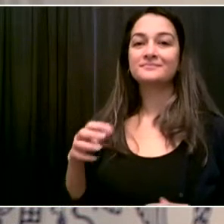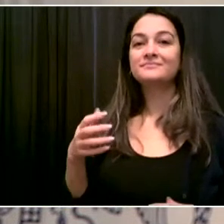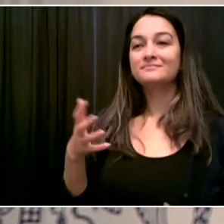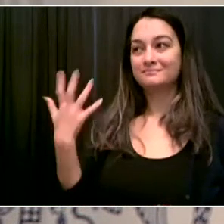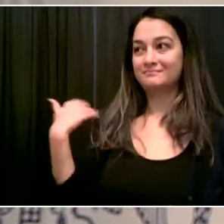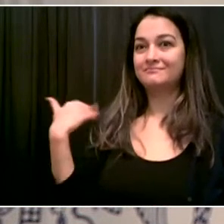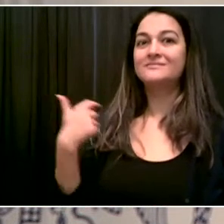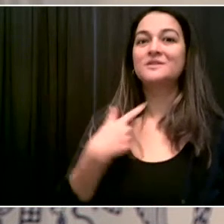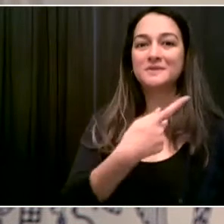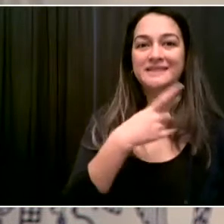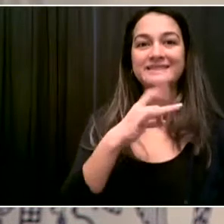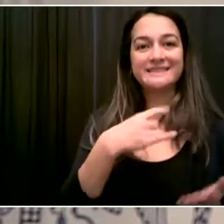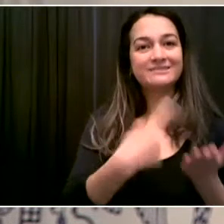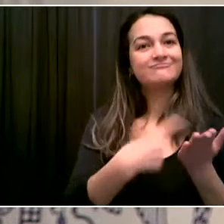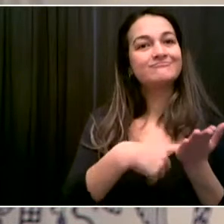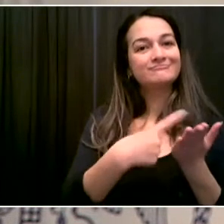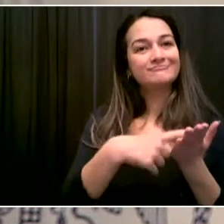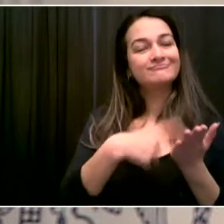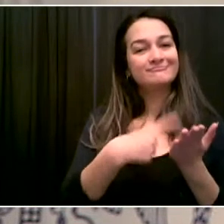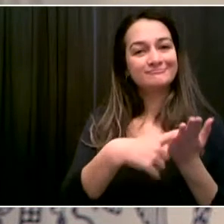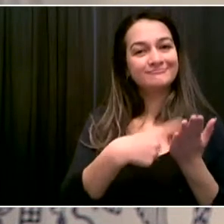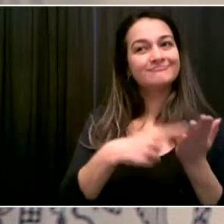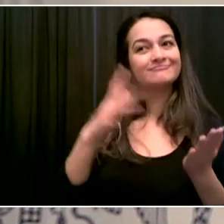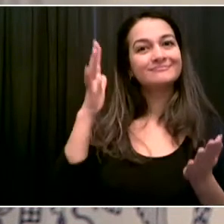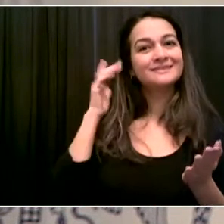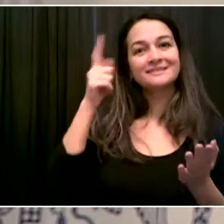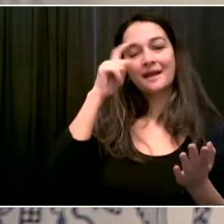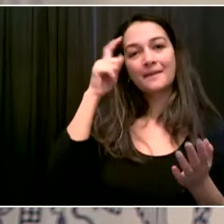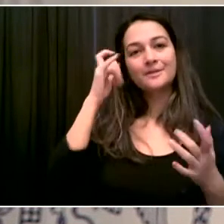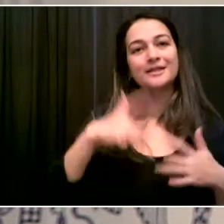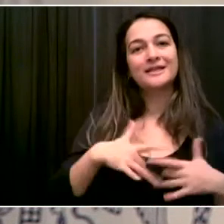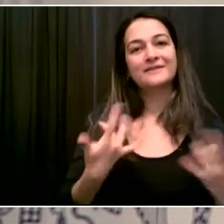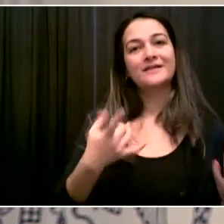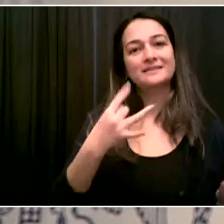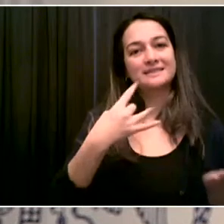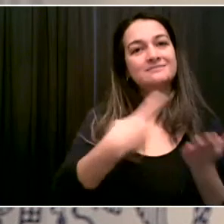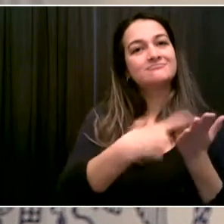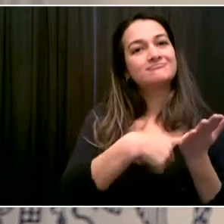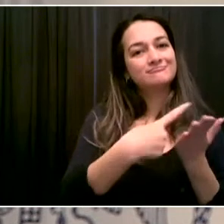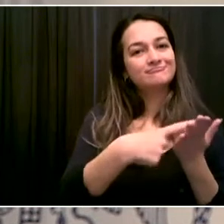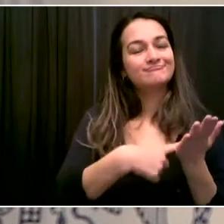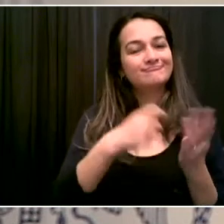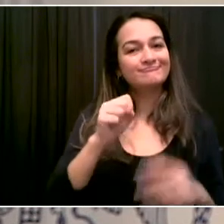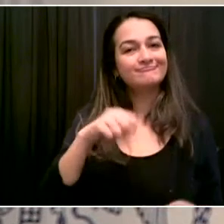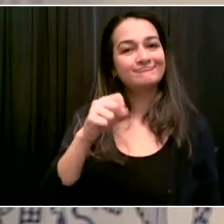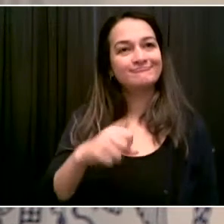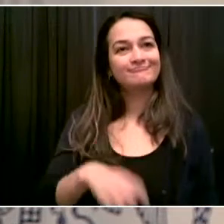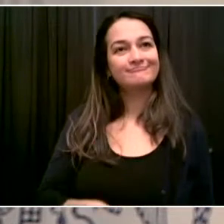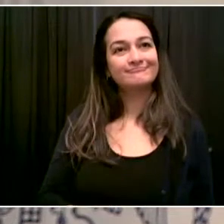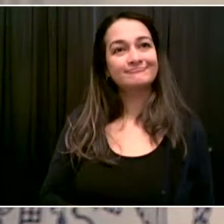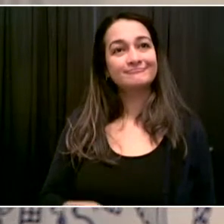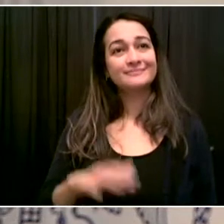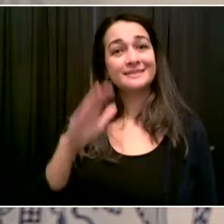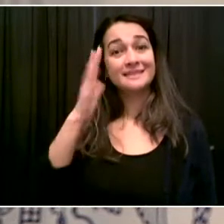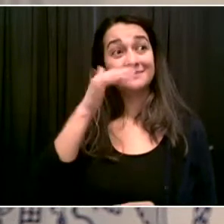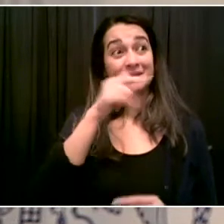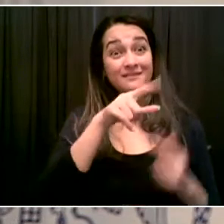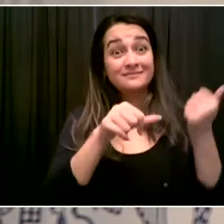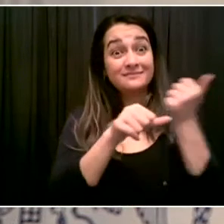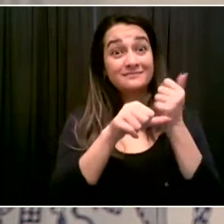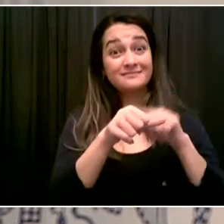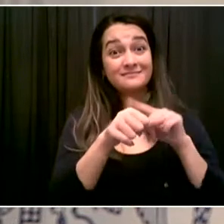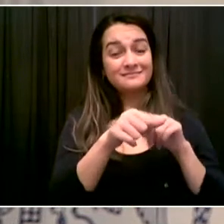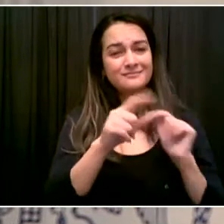I believe, what we've experienced with Andrew Cuomo is wildly aberrant. It's not how normal